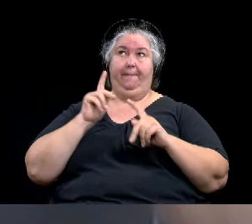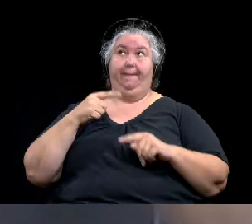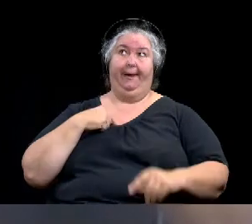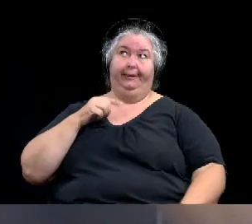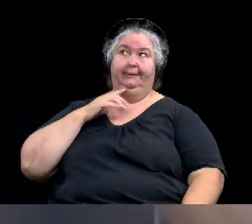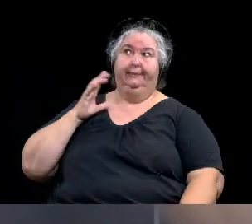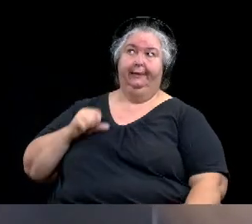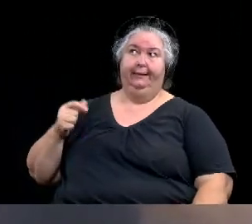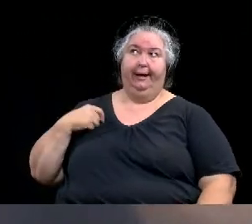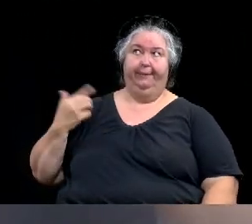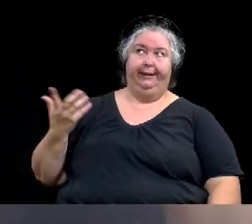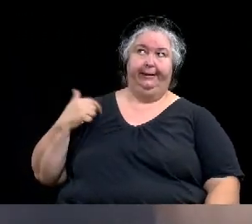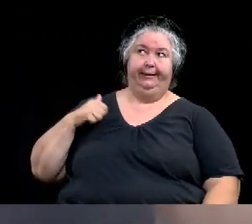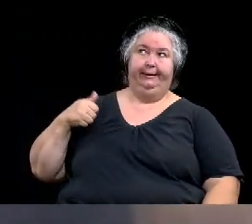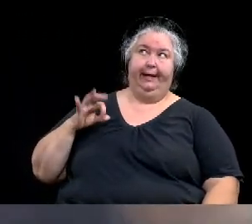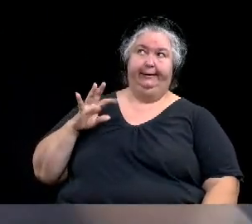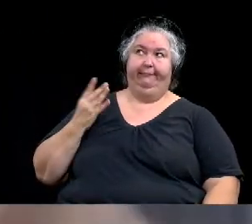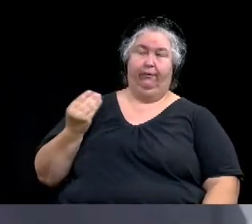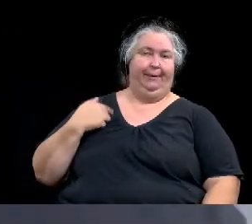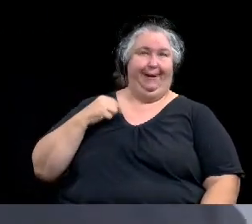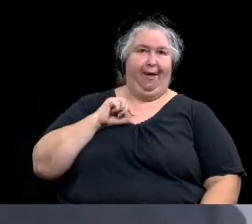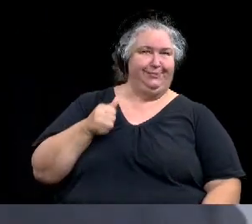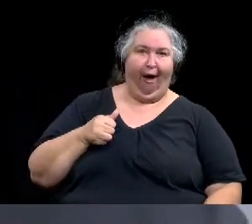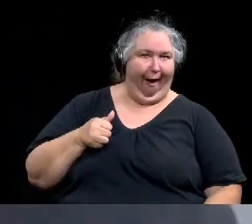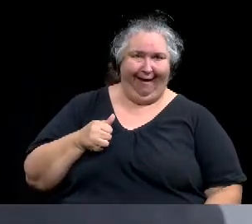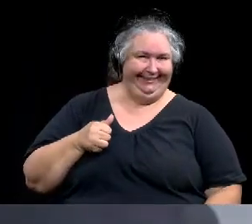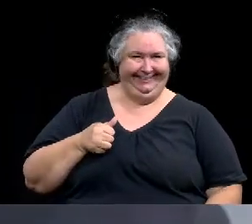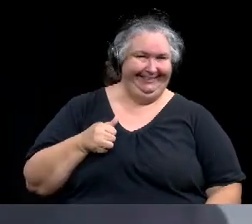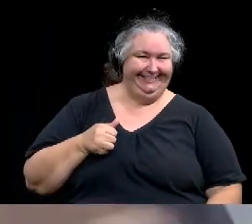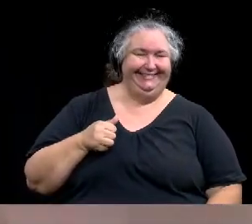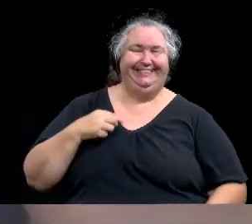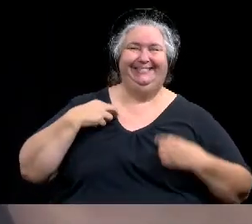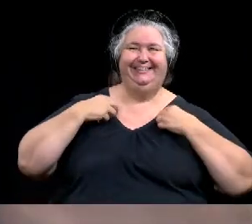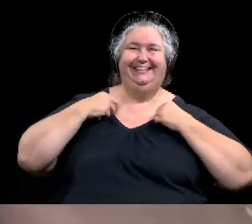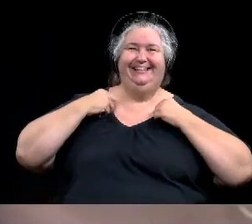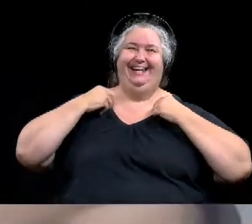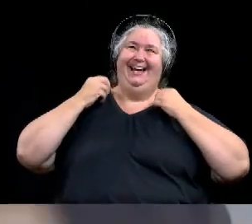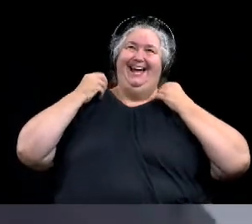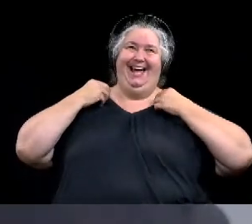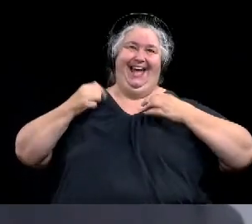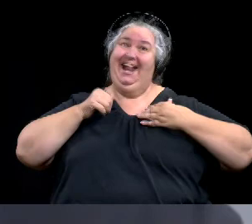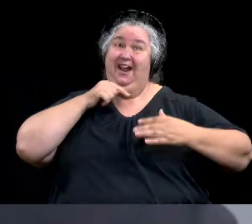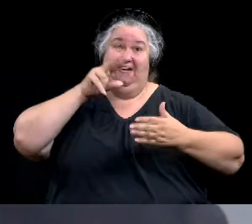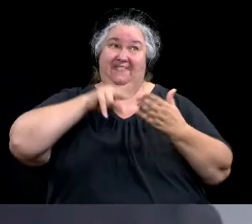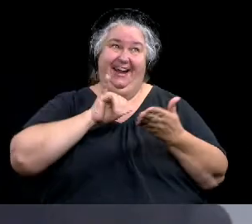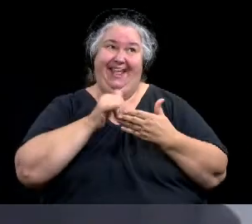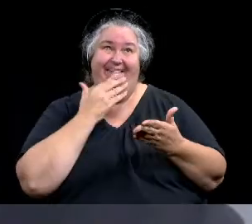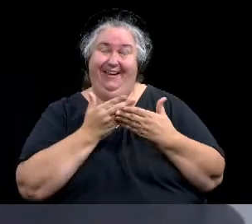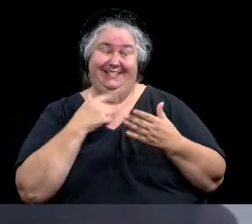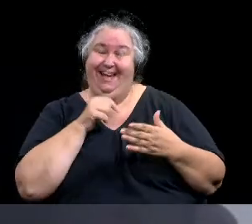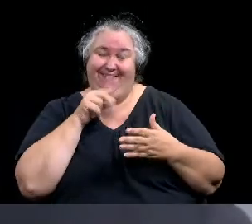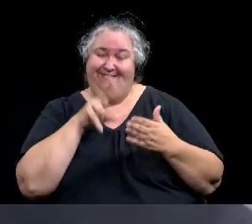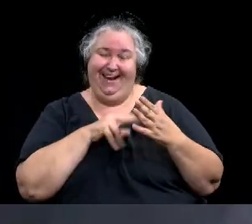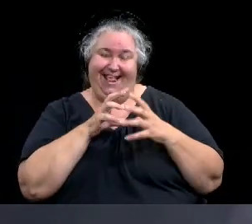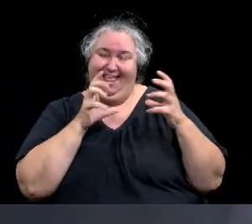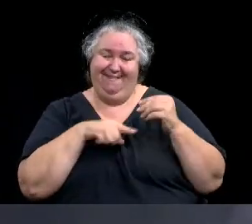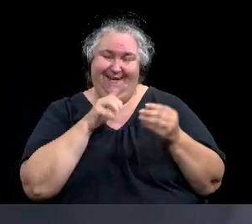in 1914, but I wasn't. And I don't read that well either, so I hadn't read a lot about it.